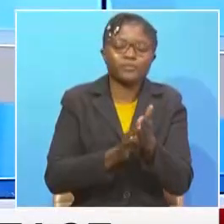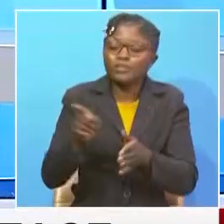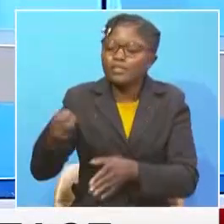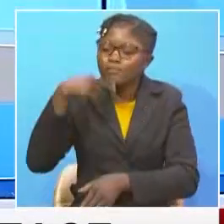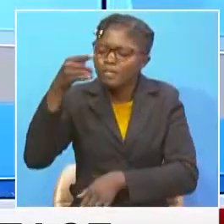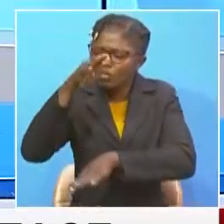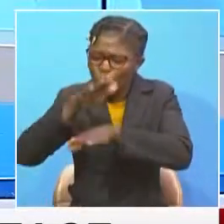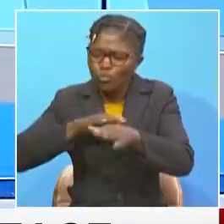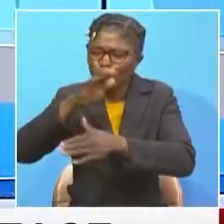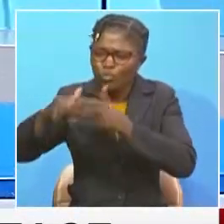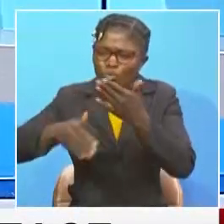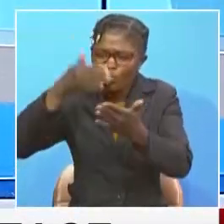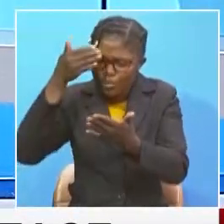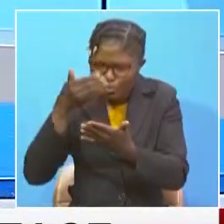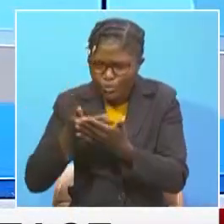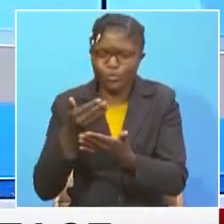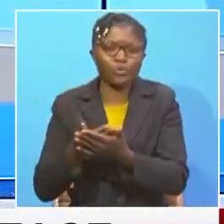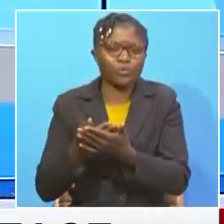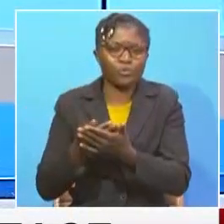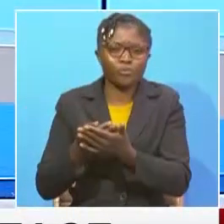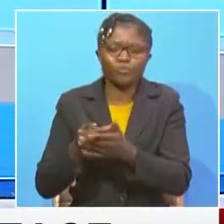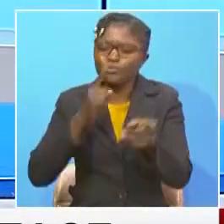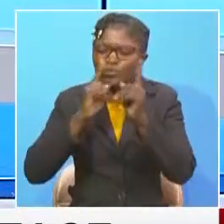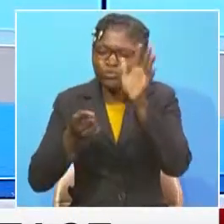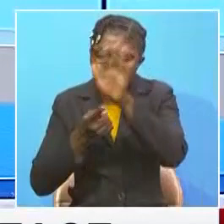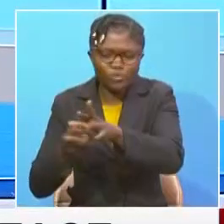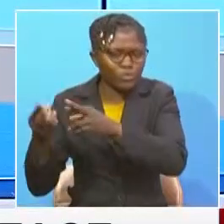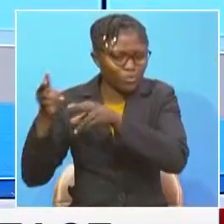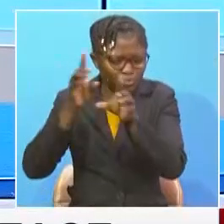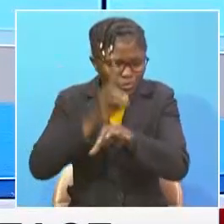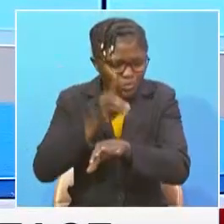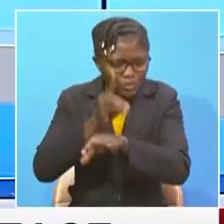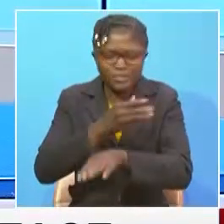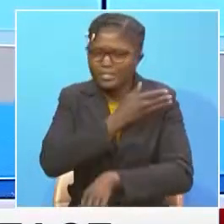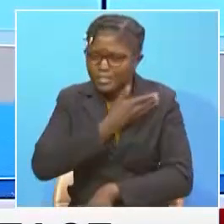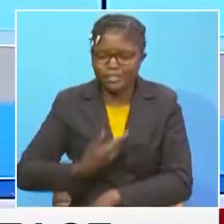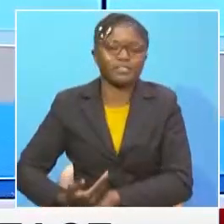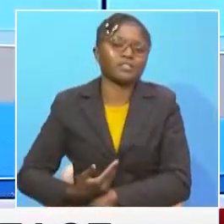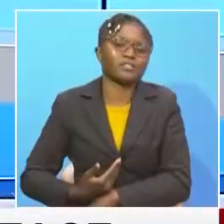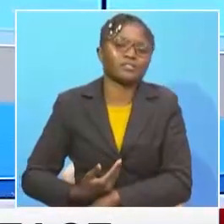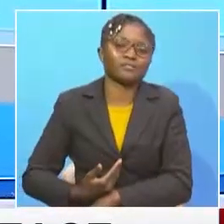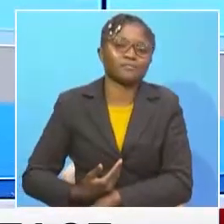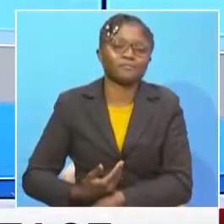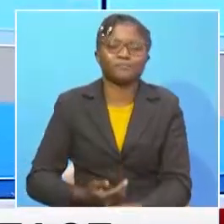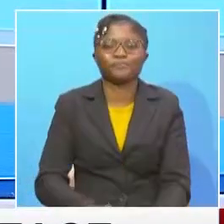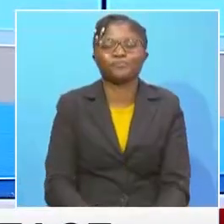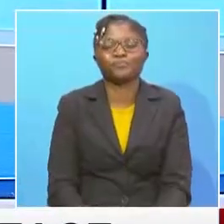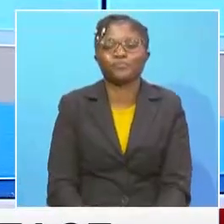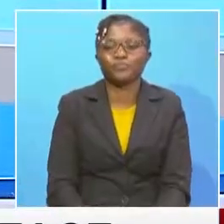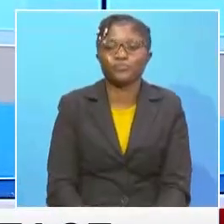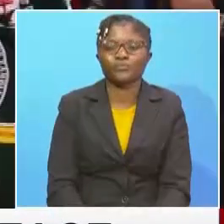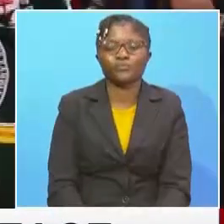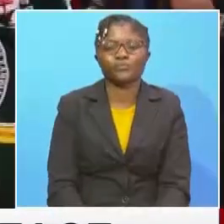also called on the newly inducted minister to perform her duties with diligence. Namusokwe Bwembia gives us more in this report.